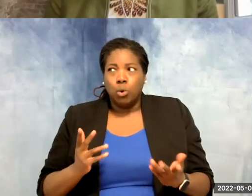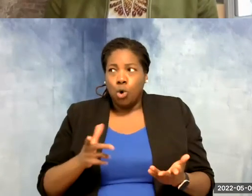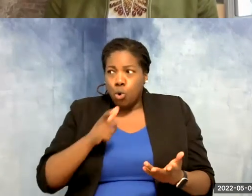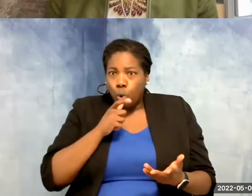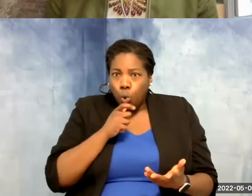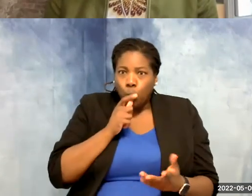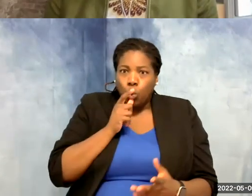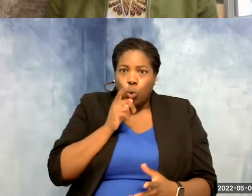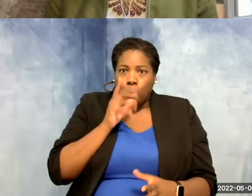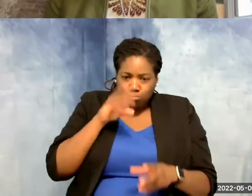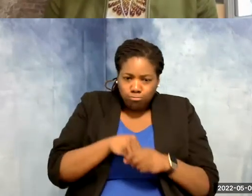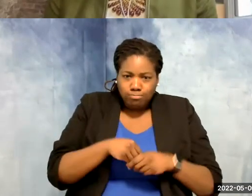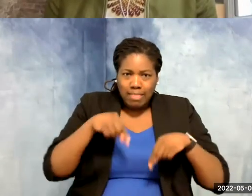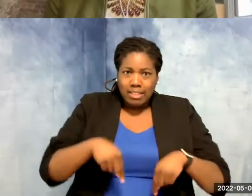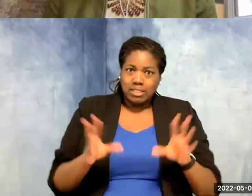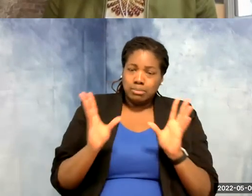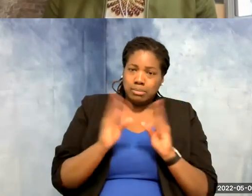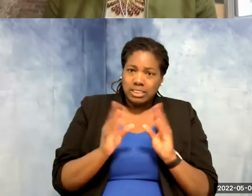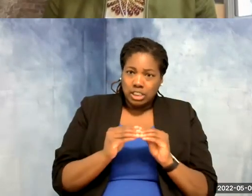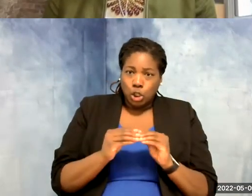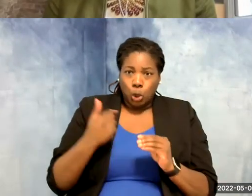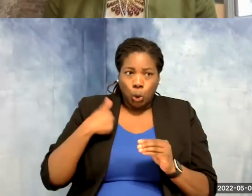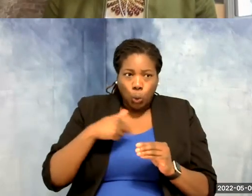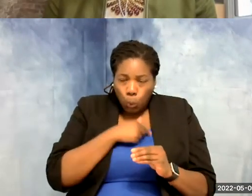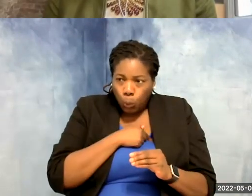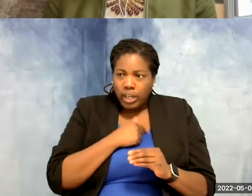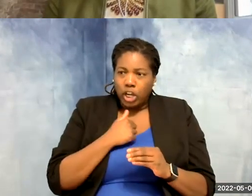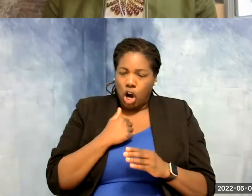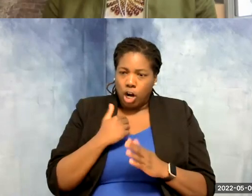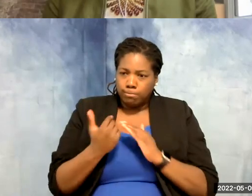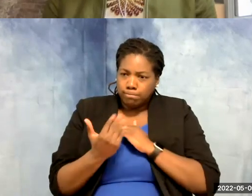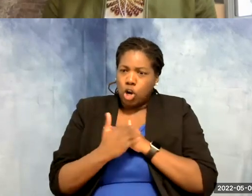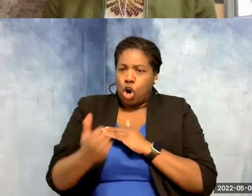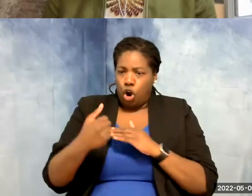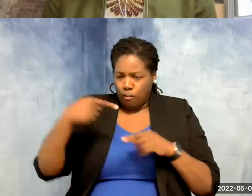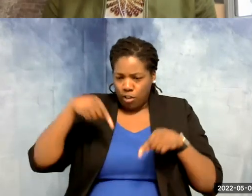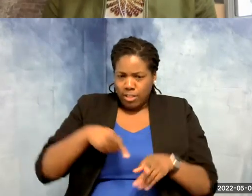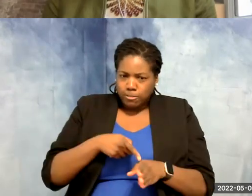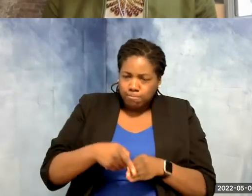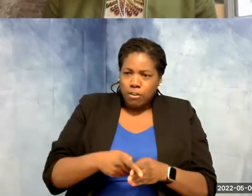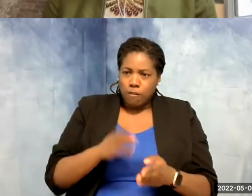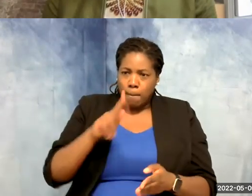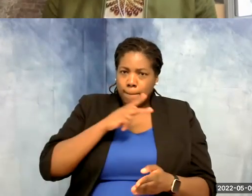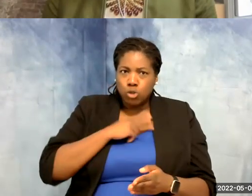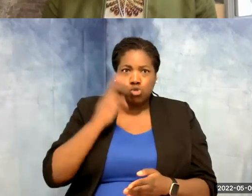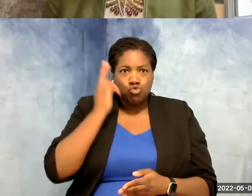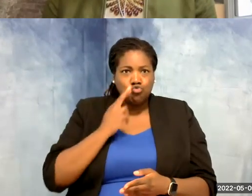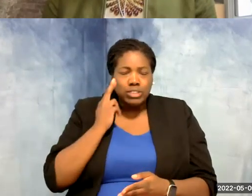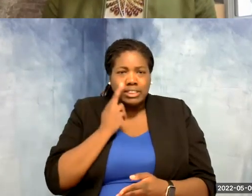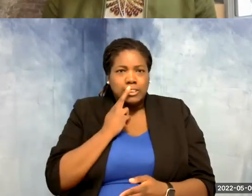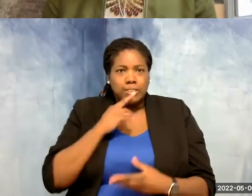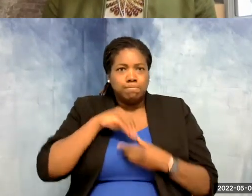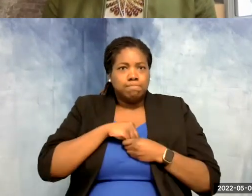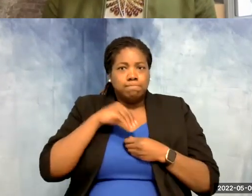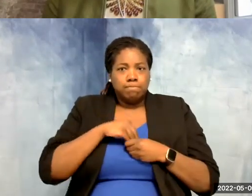today, to join this call, that we are called to this work for deeply personal reasons, and that taking